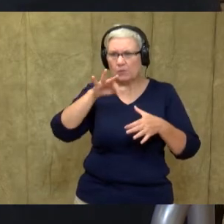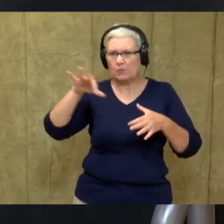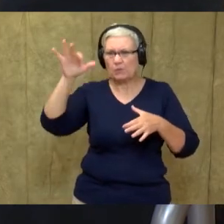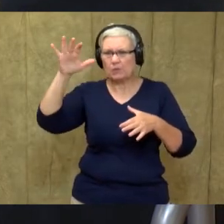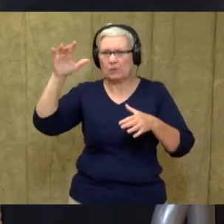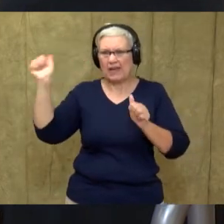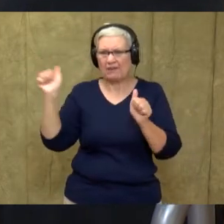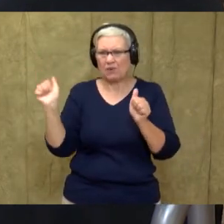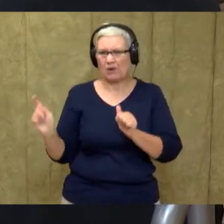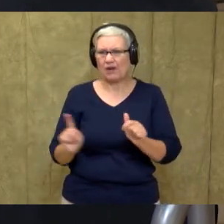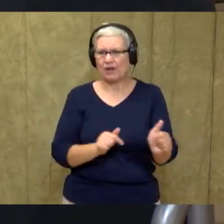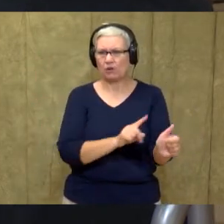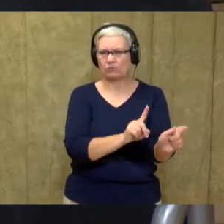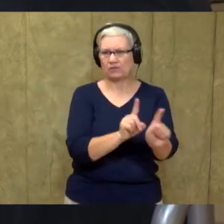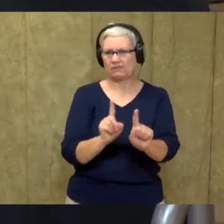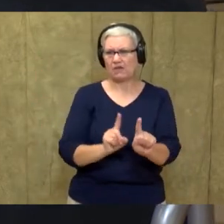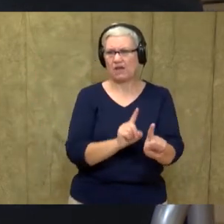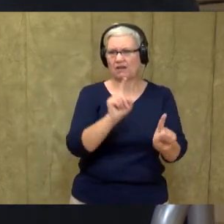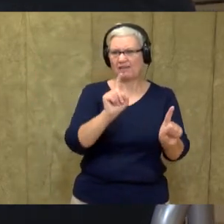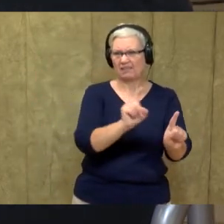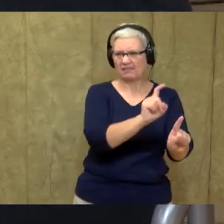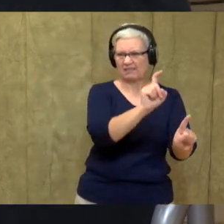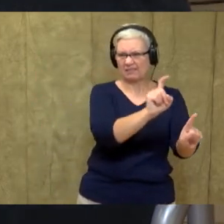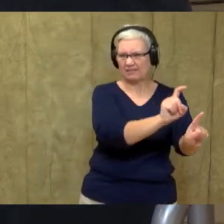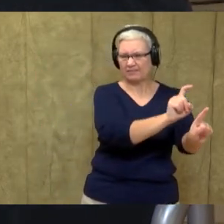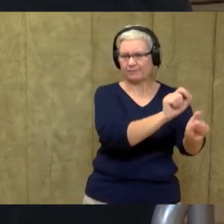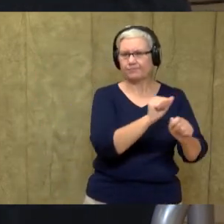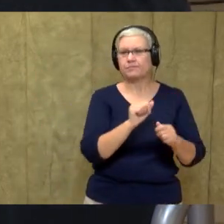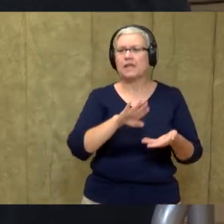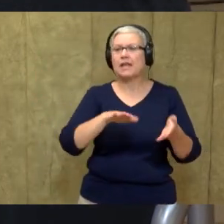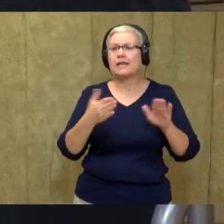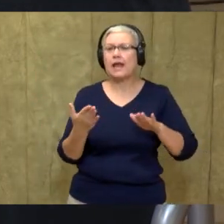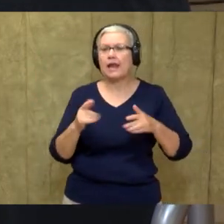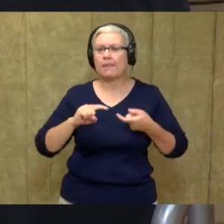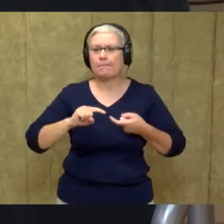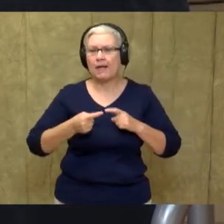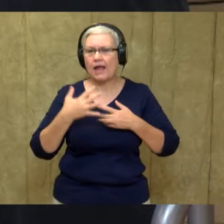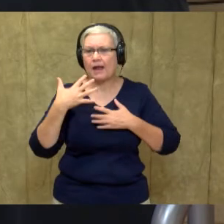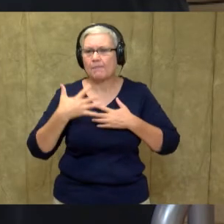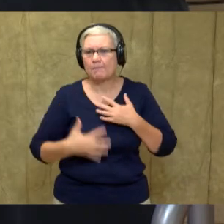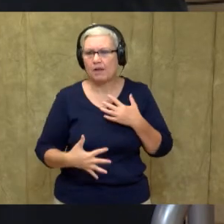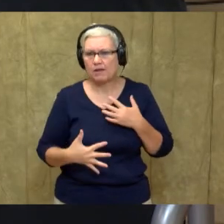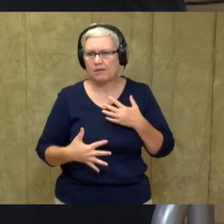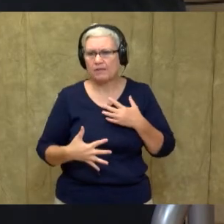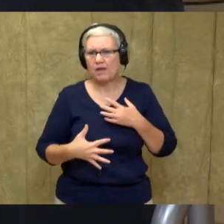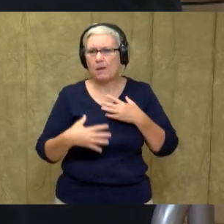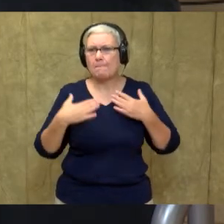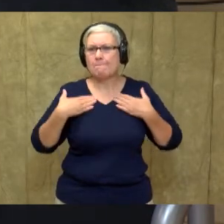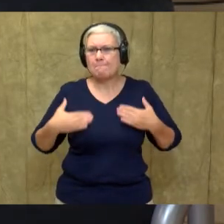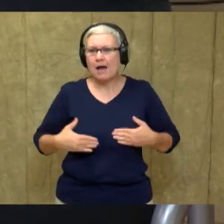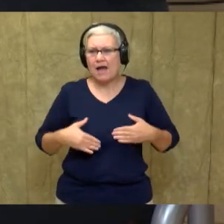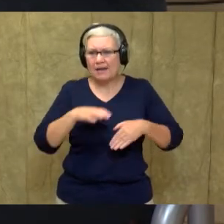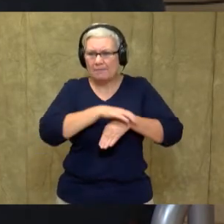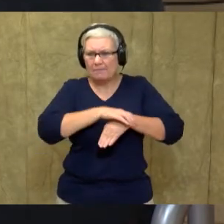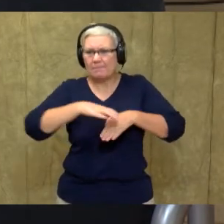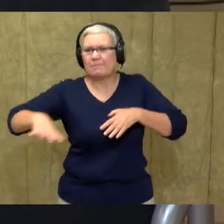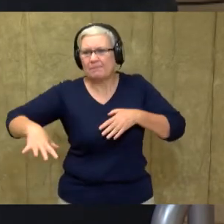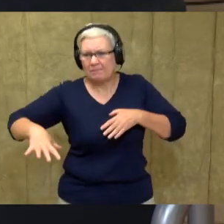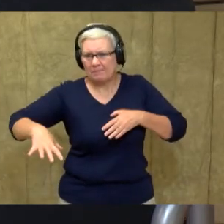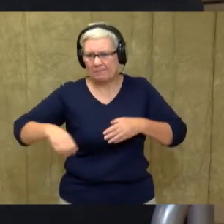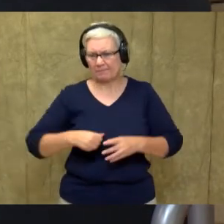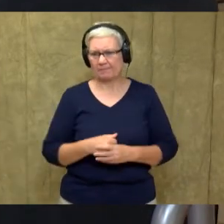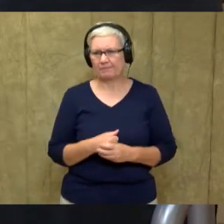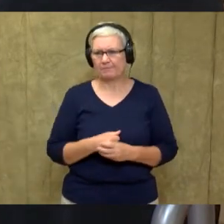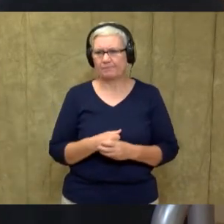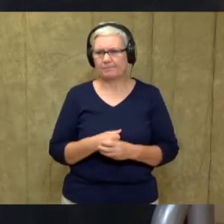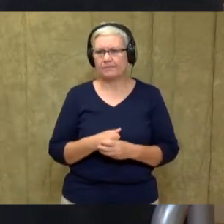him everywhere he goes. Right? Death, pain, blood, dismemberment. A buddy dying in your